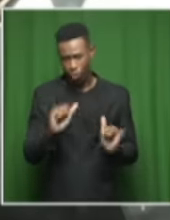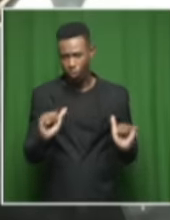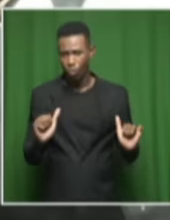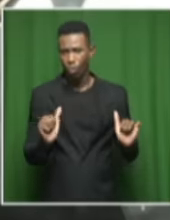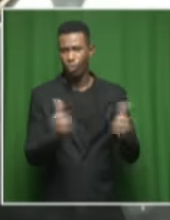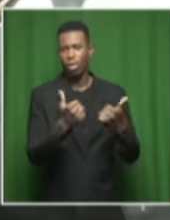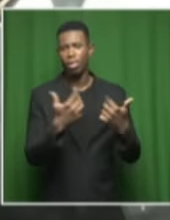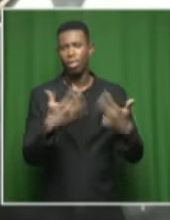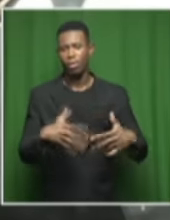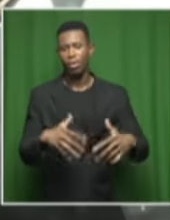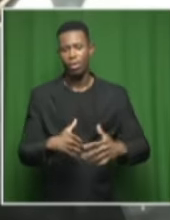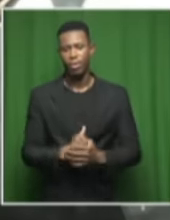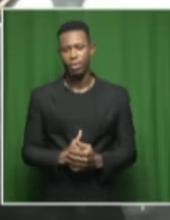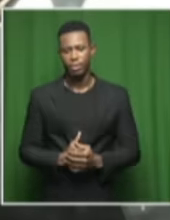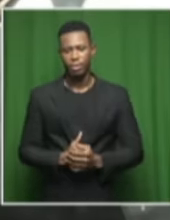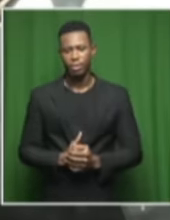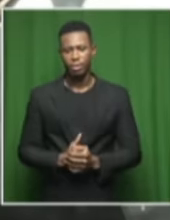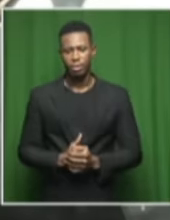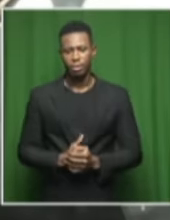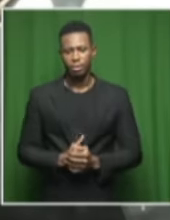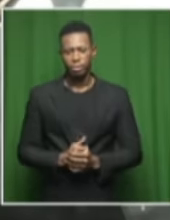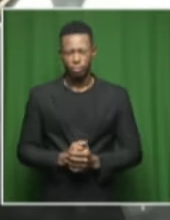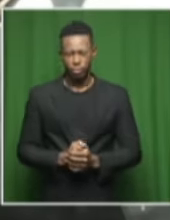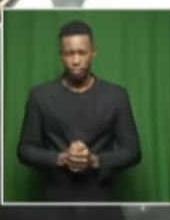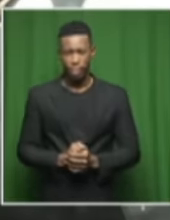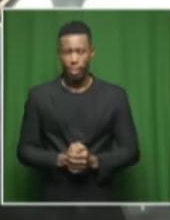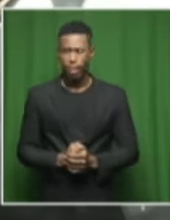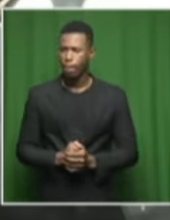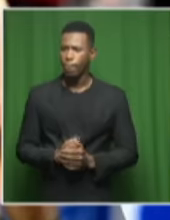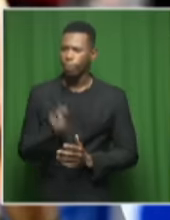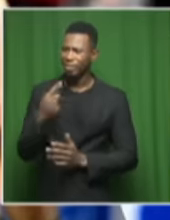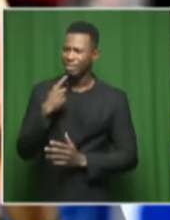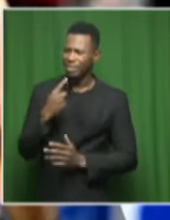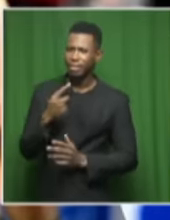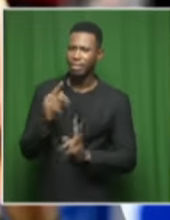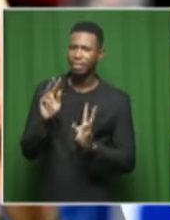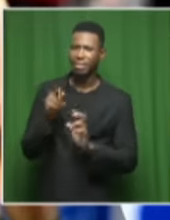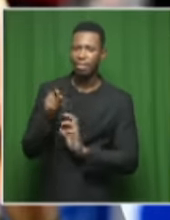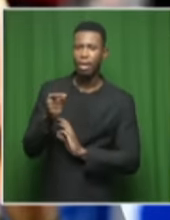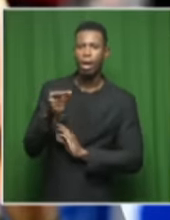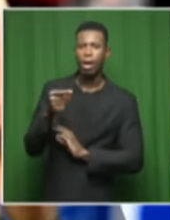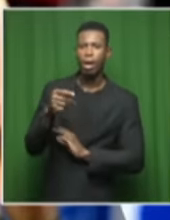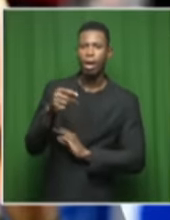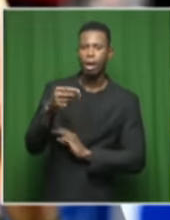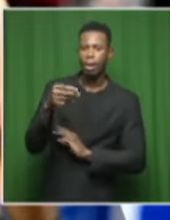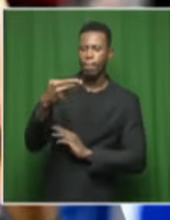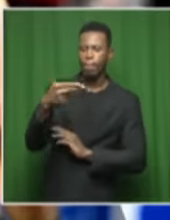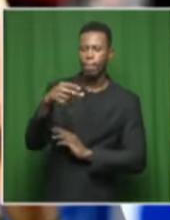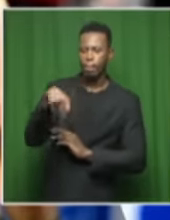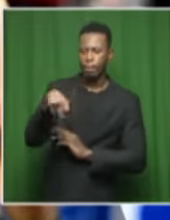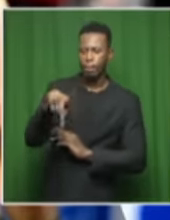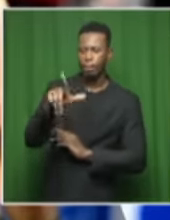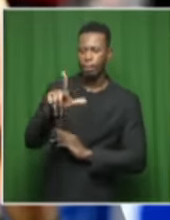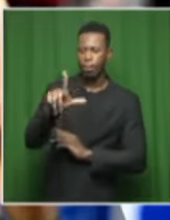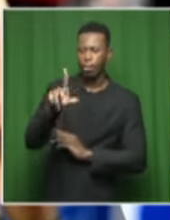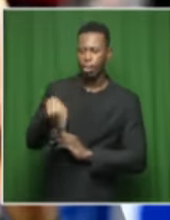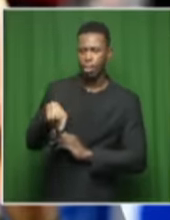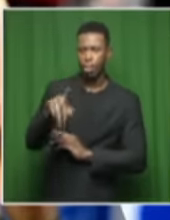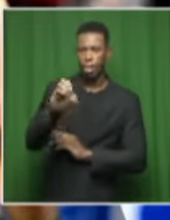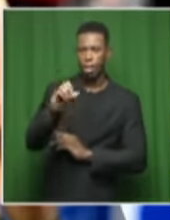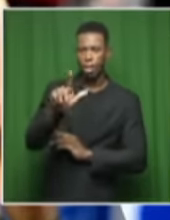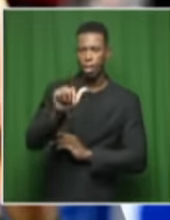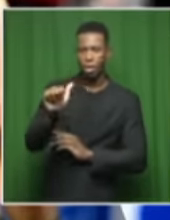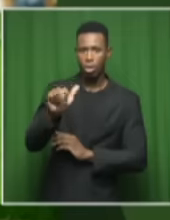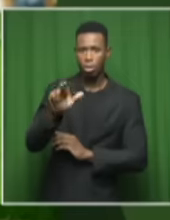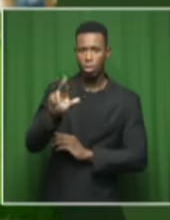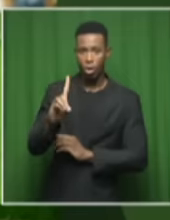definitely helps as well. You touched on Andre Pollard. I want to bring his name into the discussion now, because obviously this is a man that